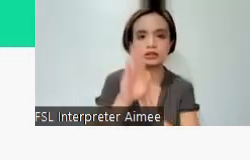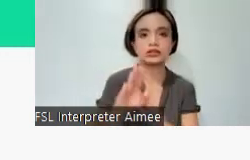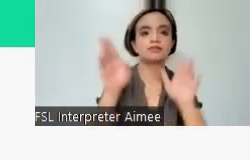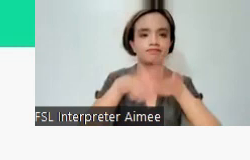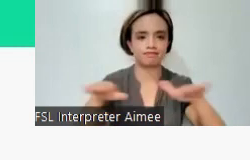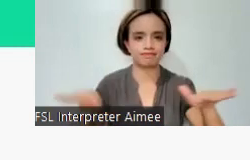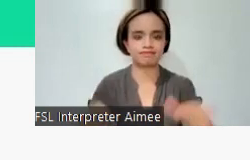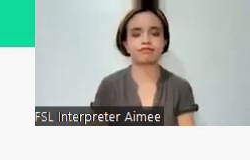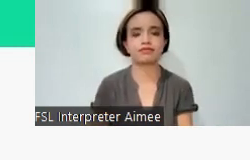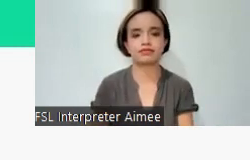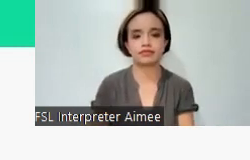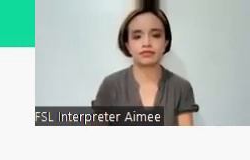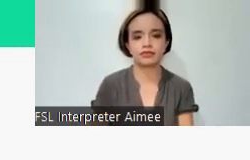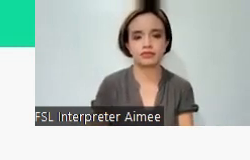children.